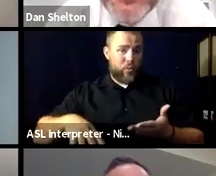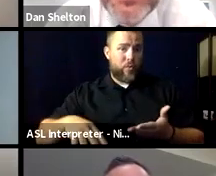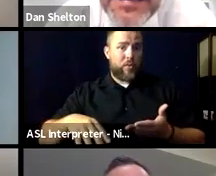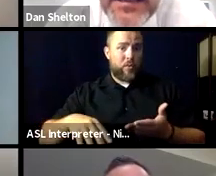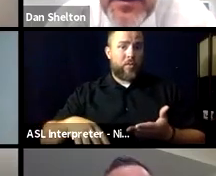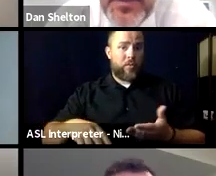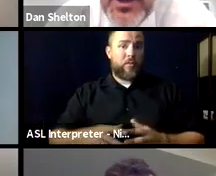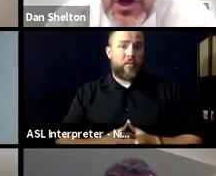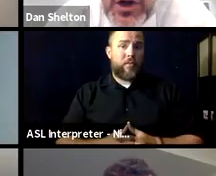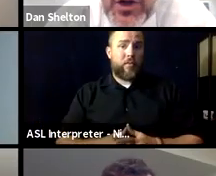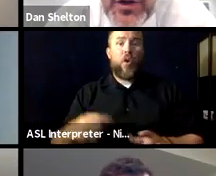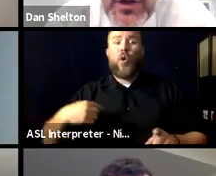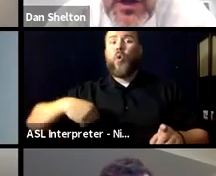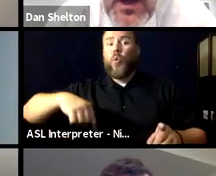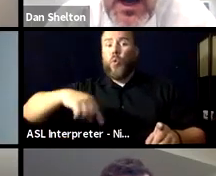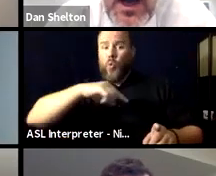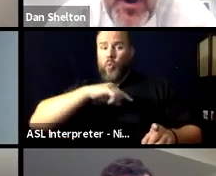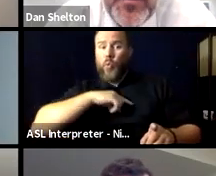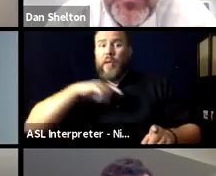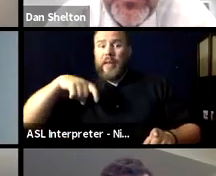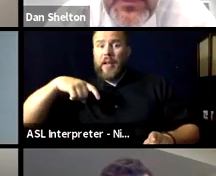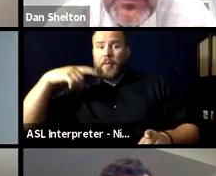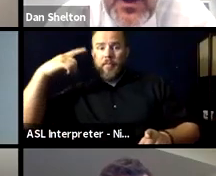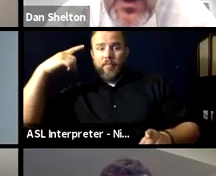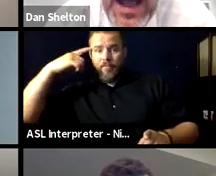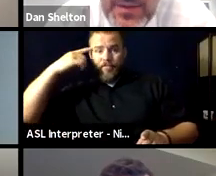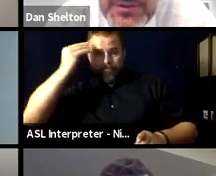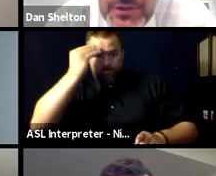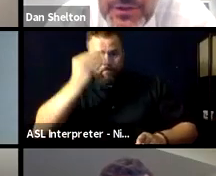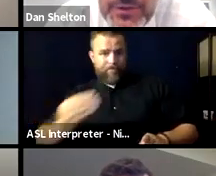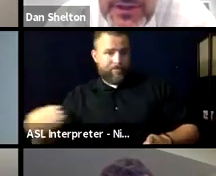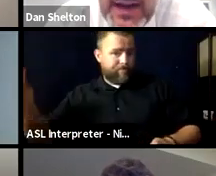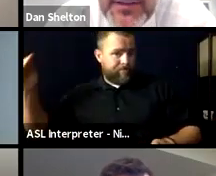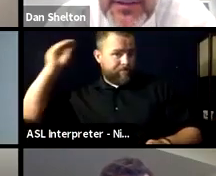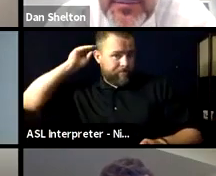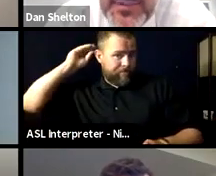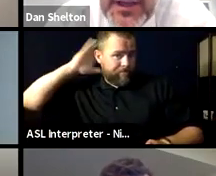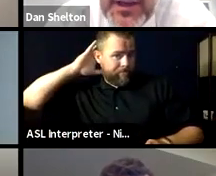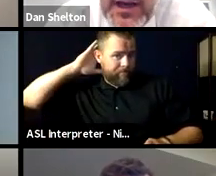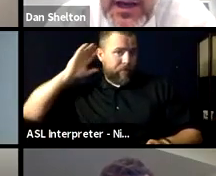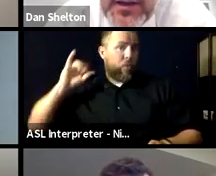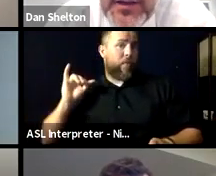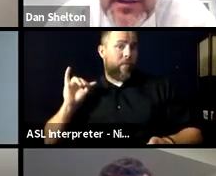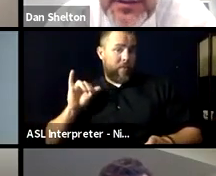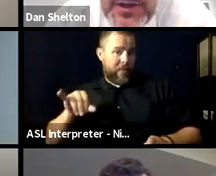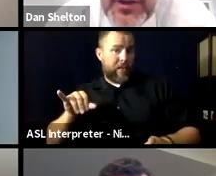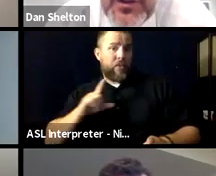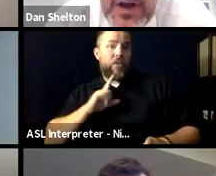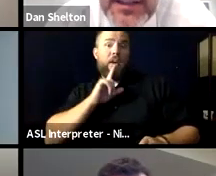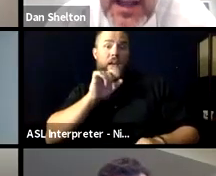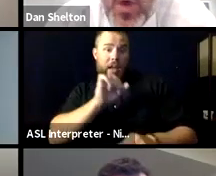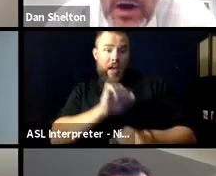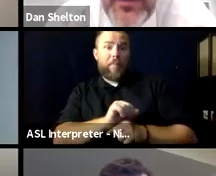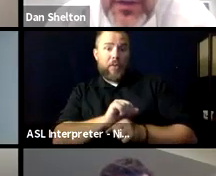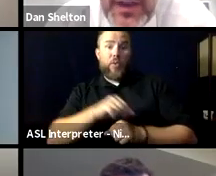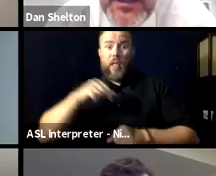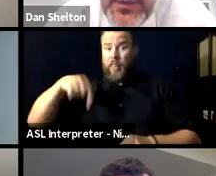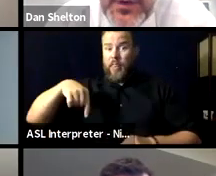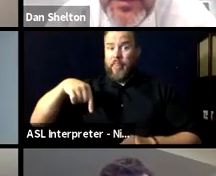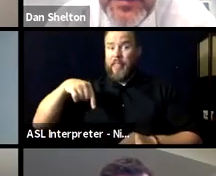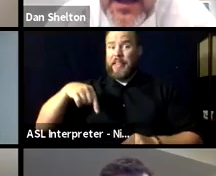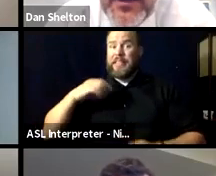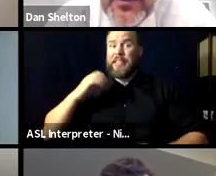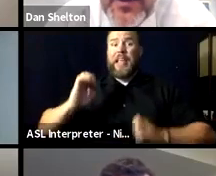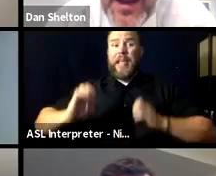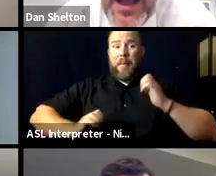and a need to be heard. So absolutely, that is being considered, addressed, and one of the things